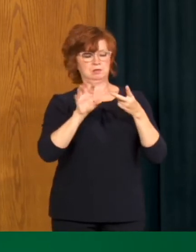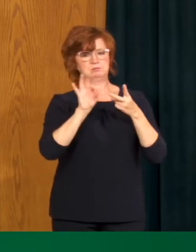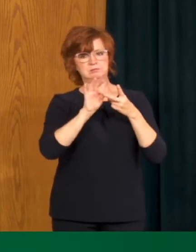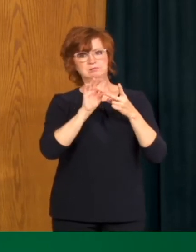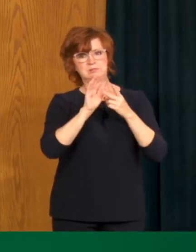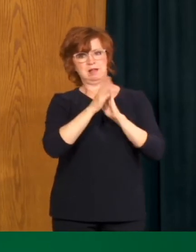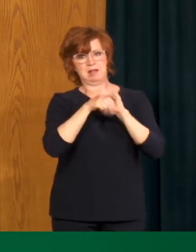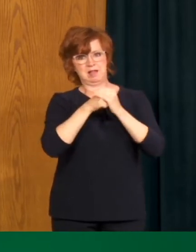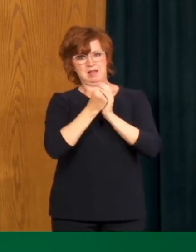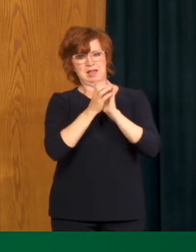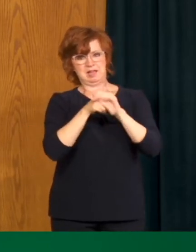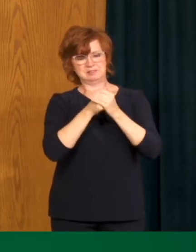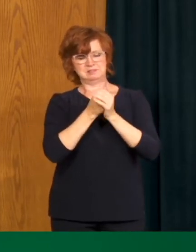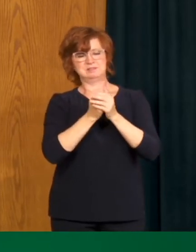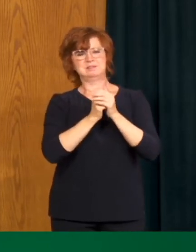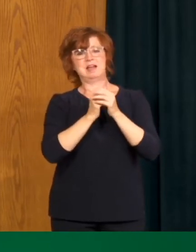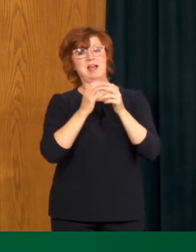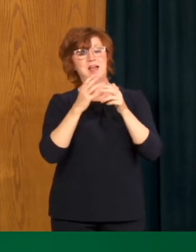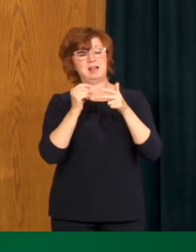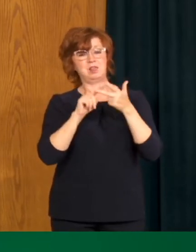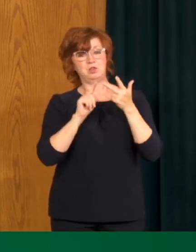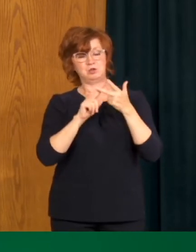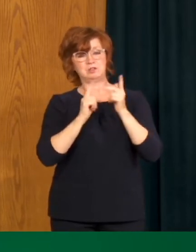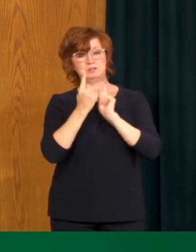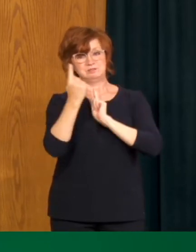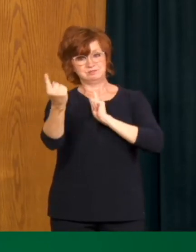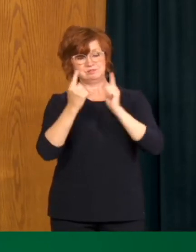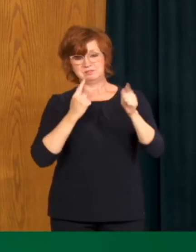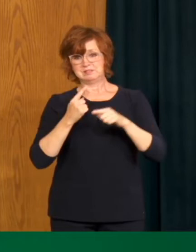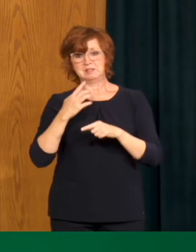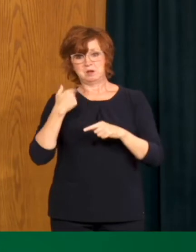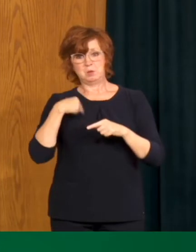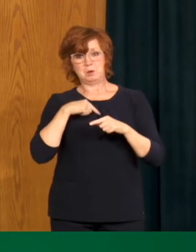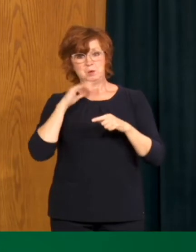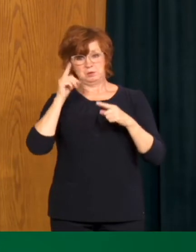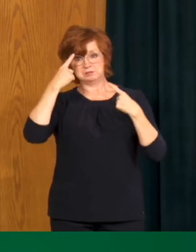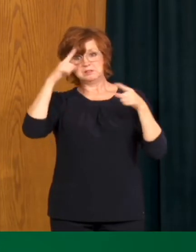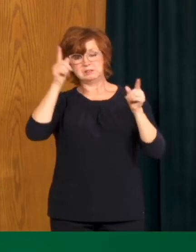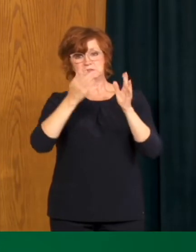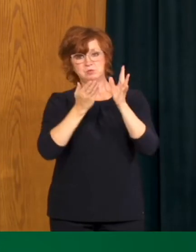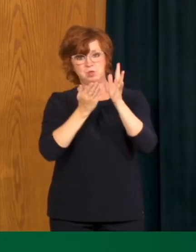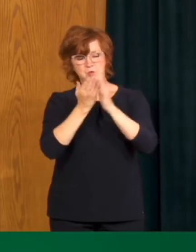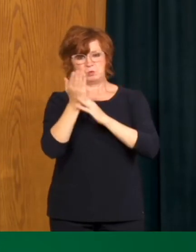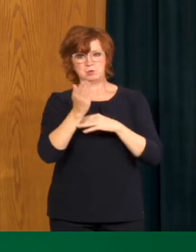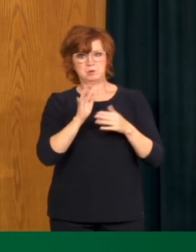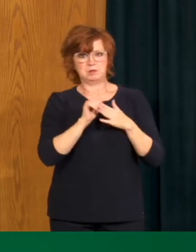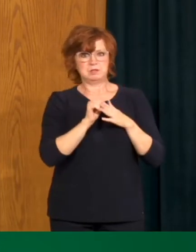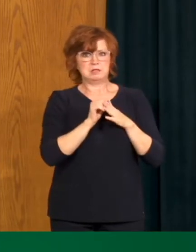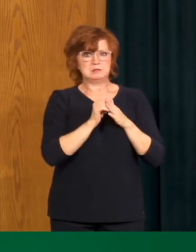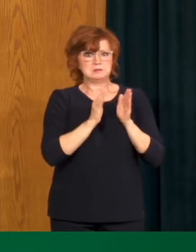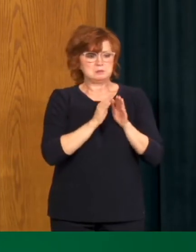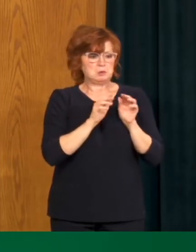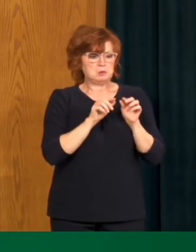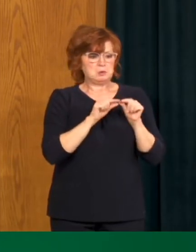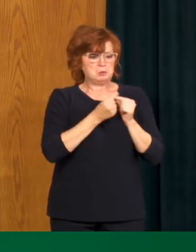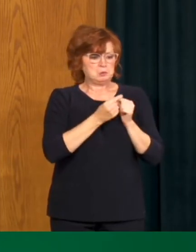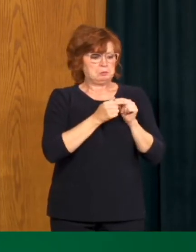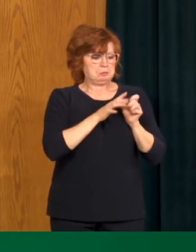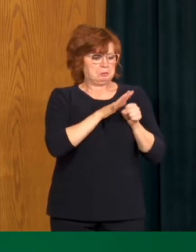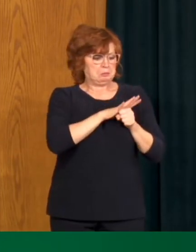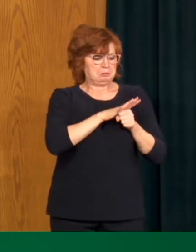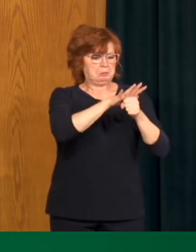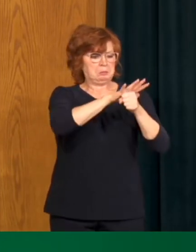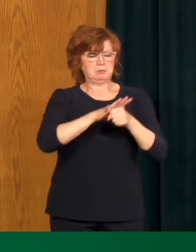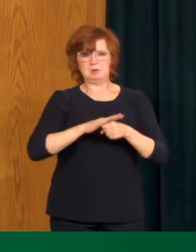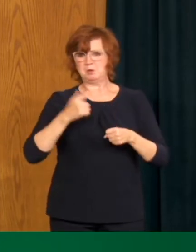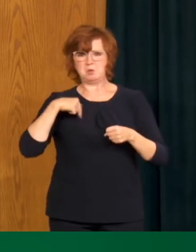these outbreaks. We've always been aware that these outbreaks and small clusters, surges, new cases are going